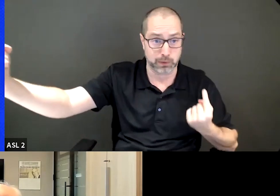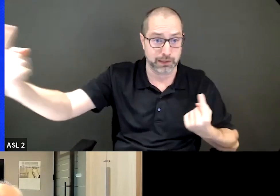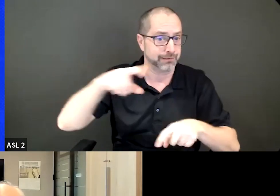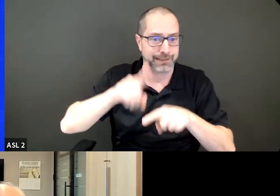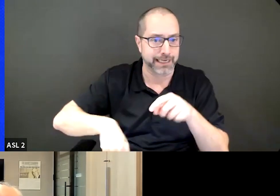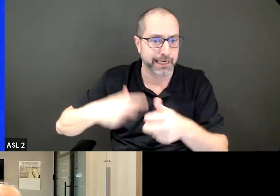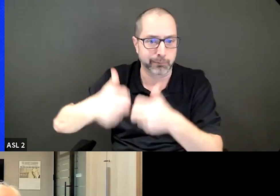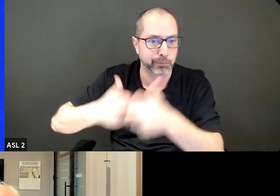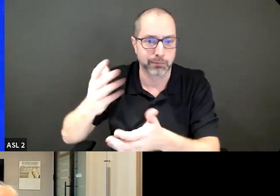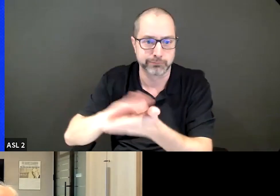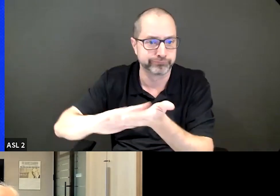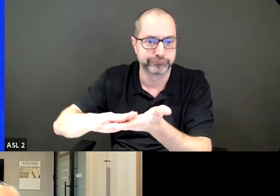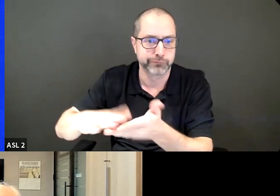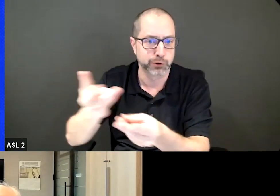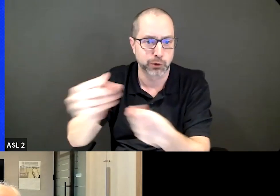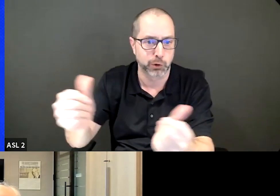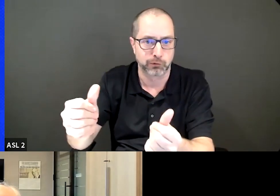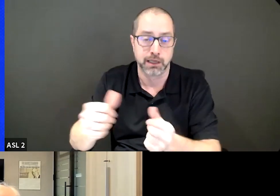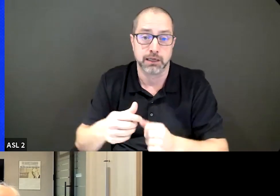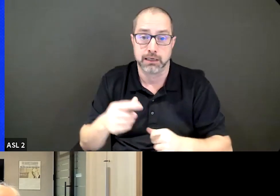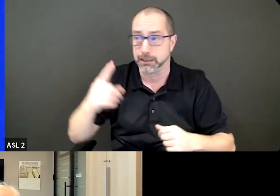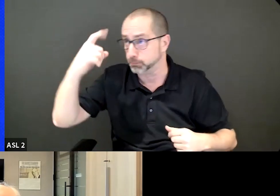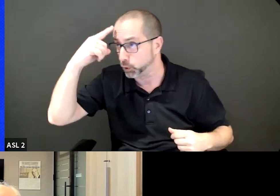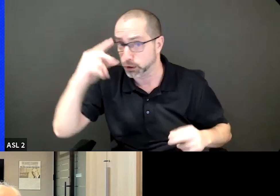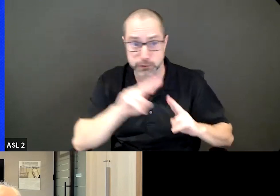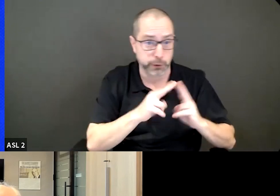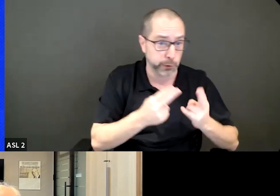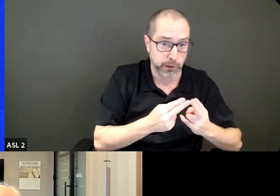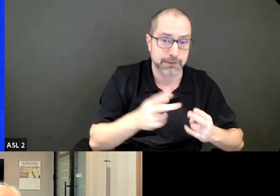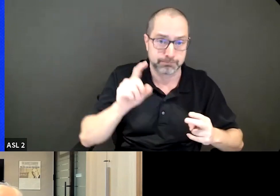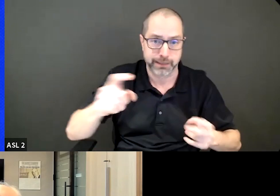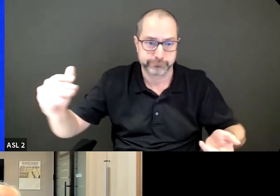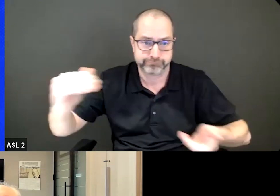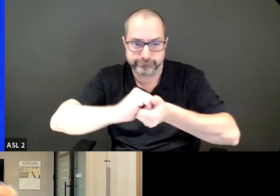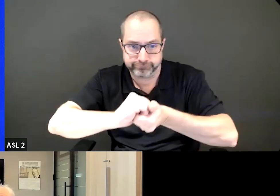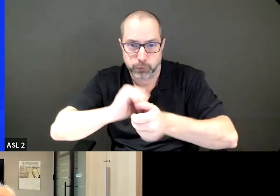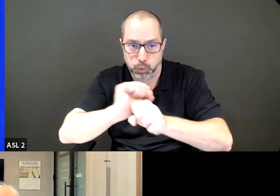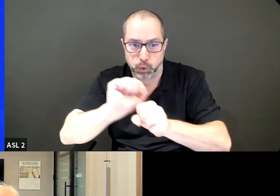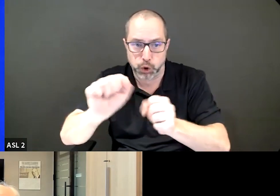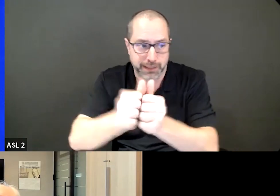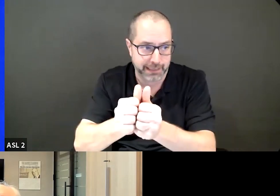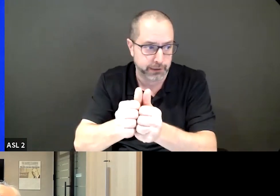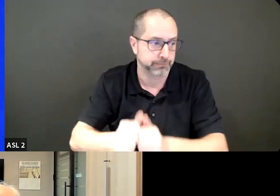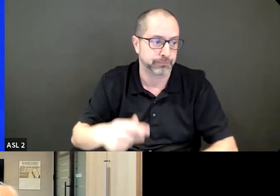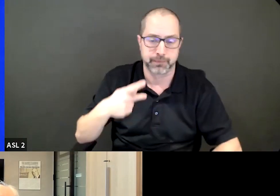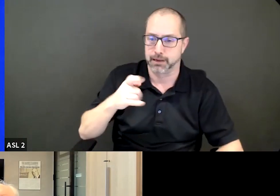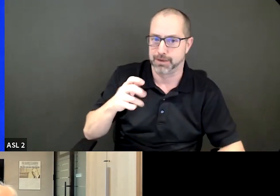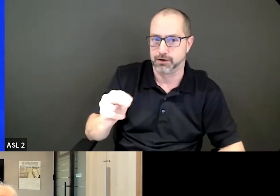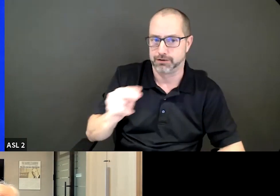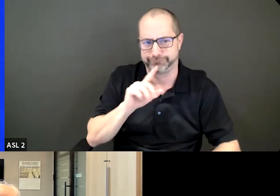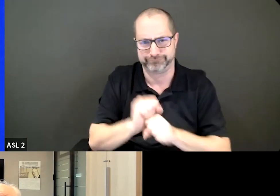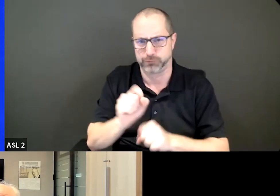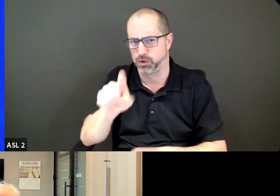necessarily on their own, nor can unions. And so we need to work together on these issues. I endorse that 100%. And you and I have